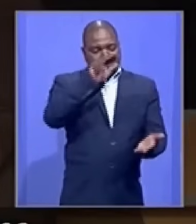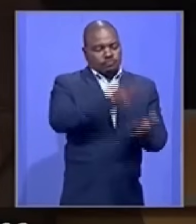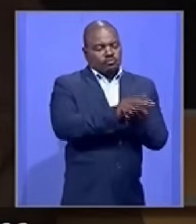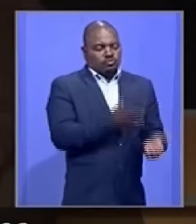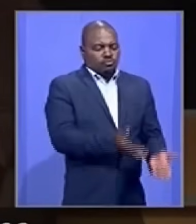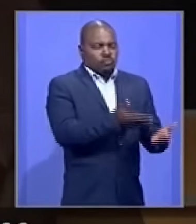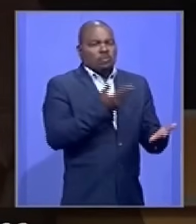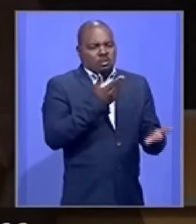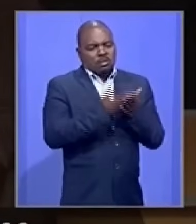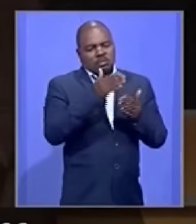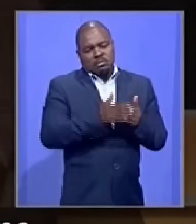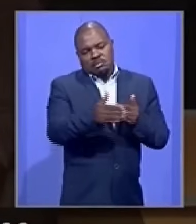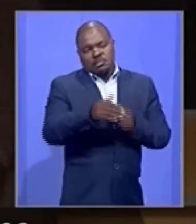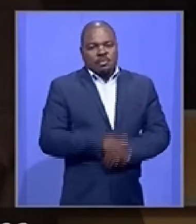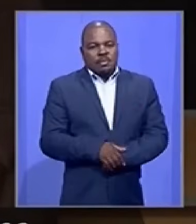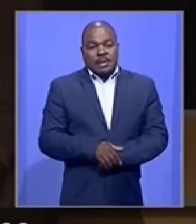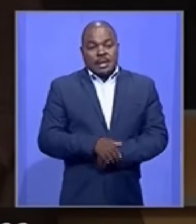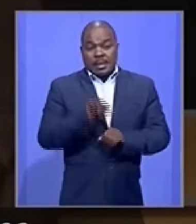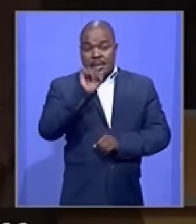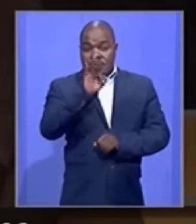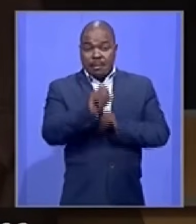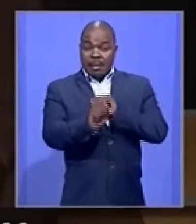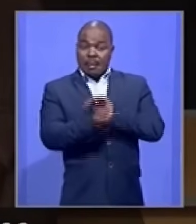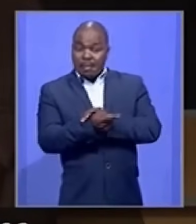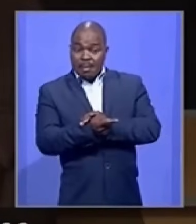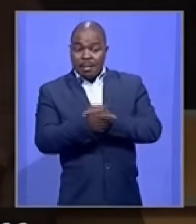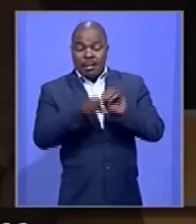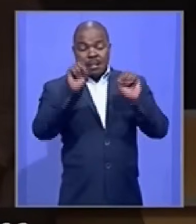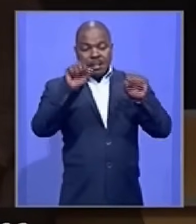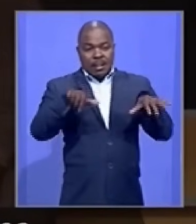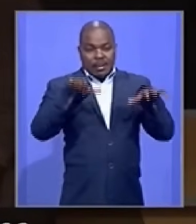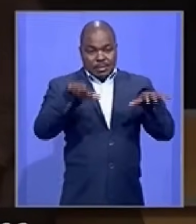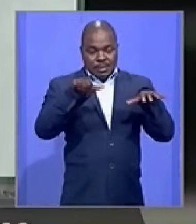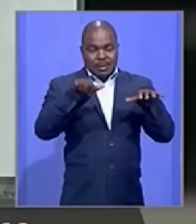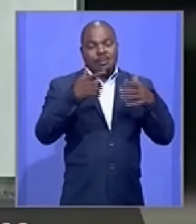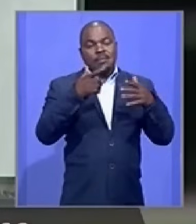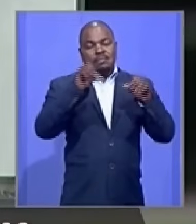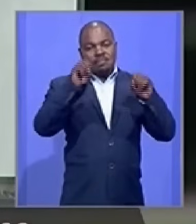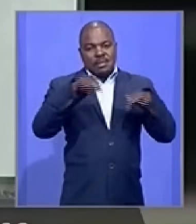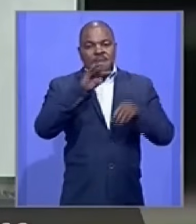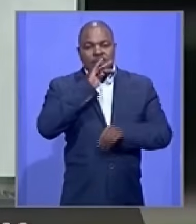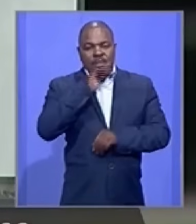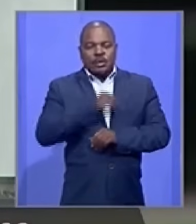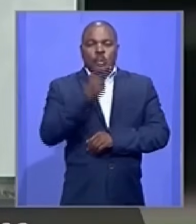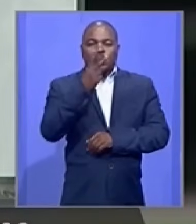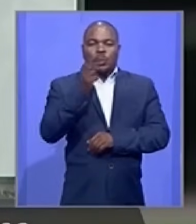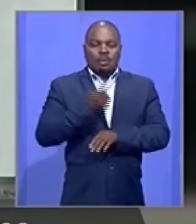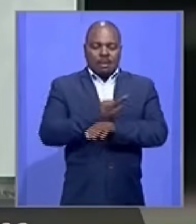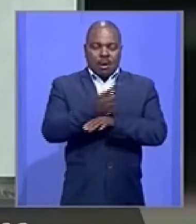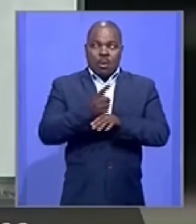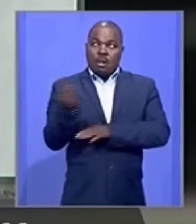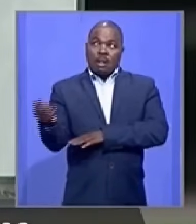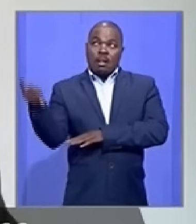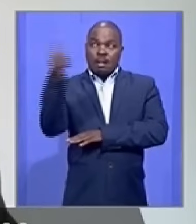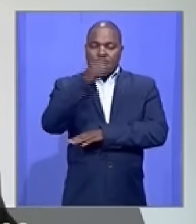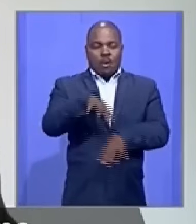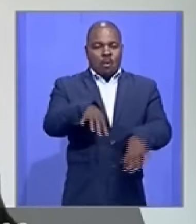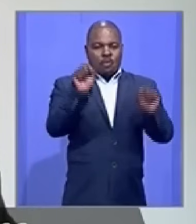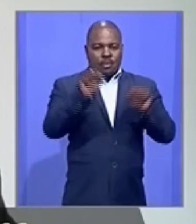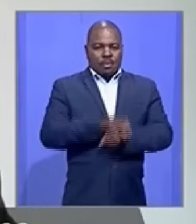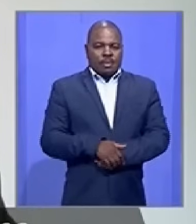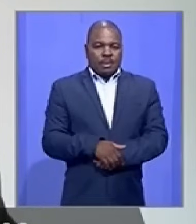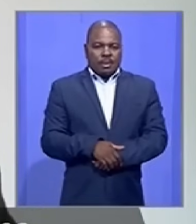wa timatima. Mme e bang seo se ka etsahala bareki ba tlilo hloka motlakase dihora tse 20 ka letsatsi. Edition